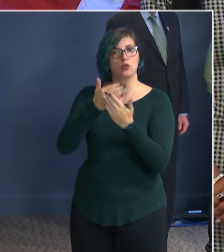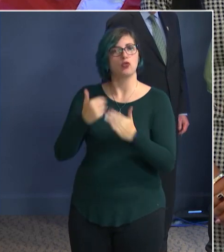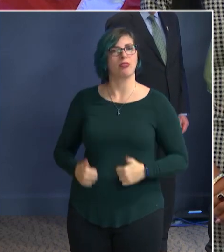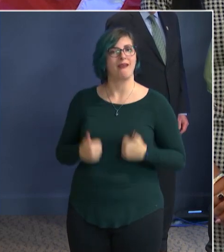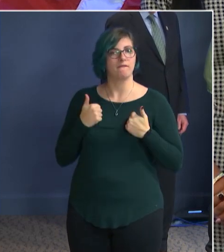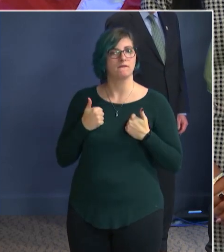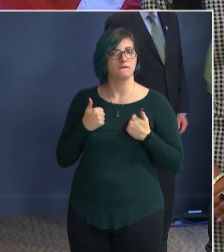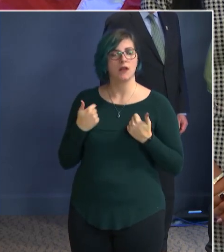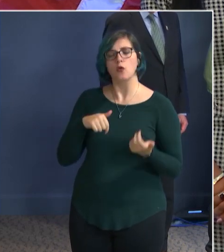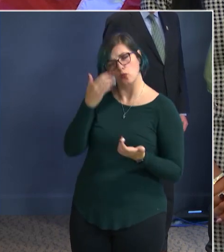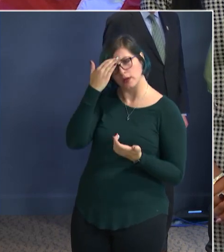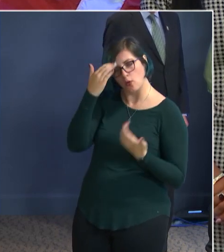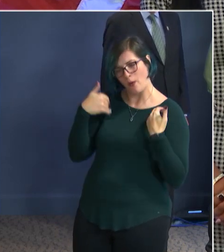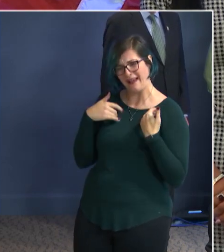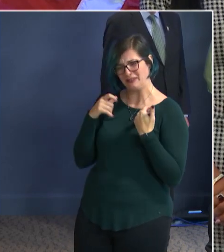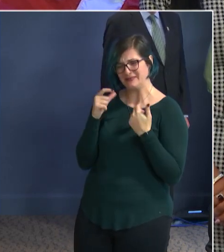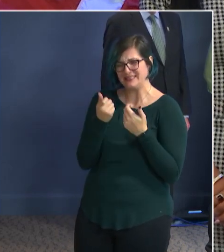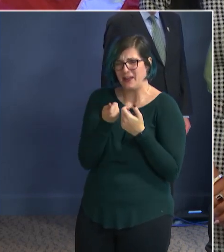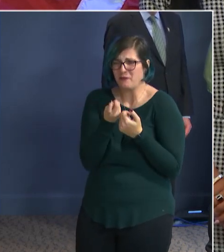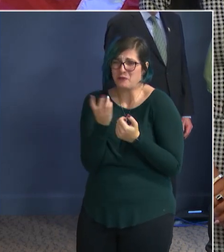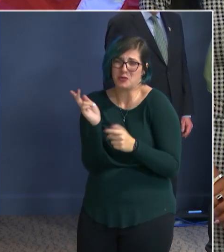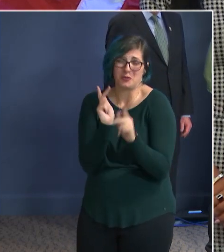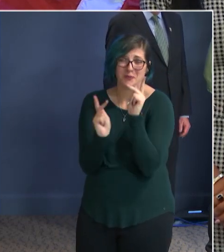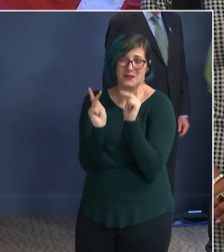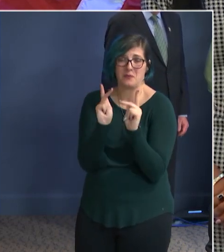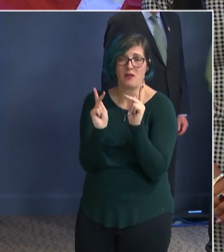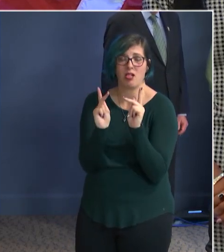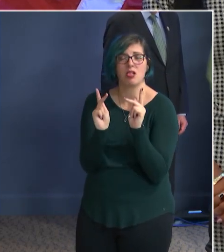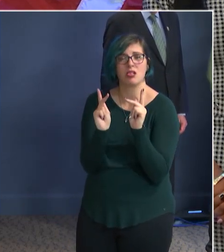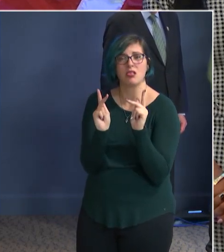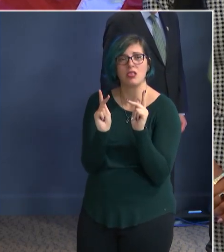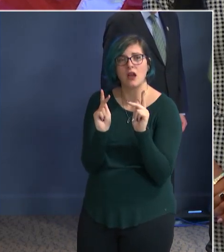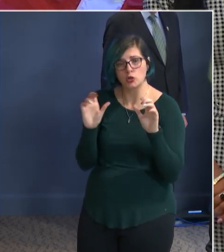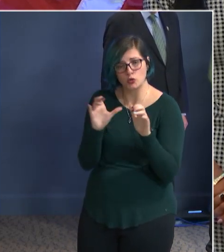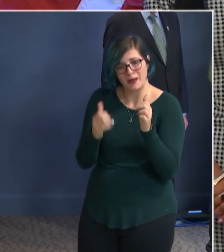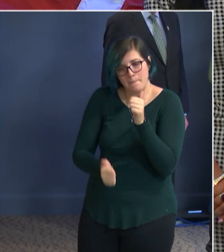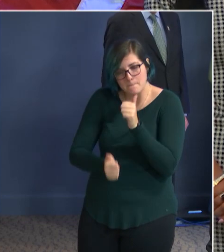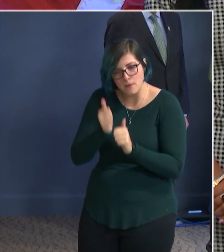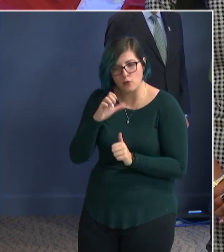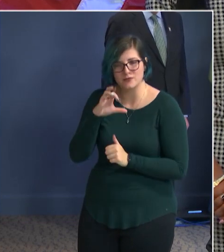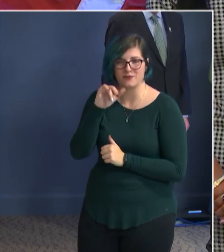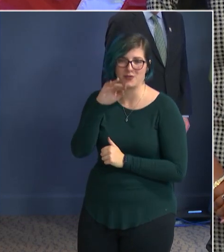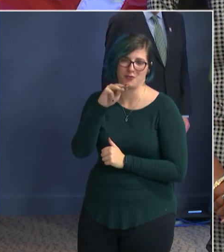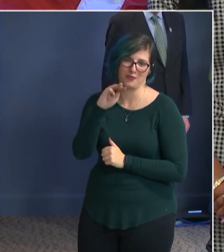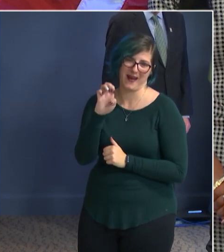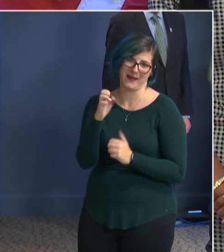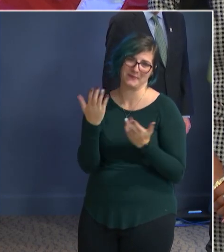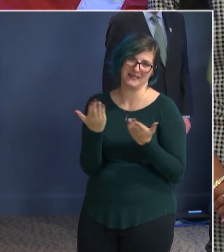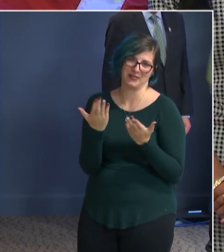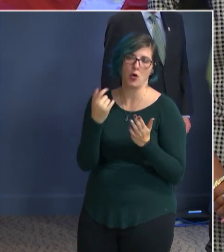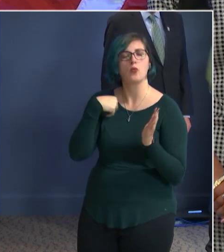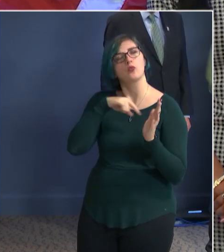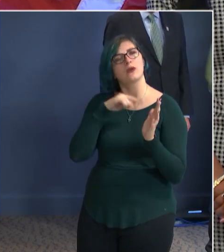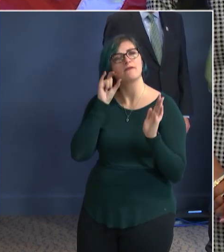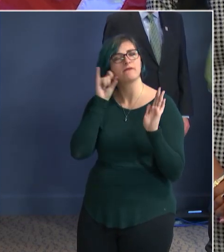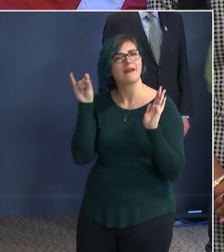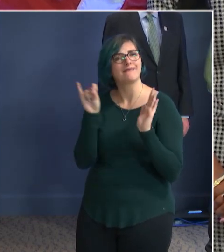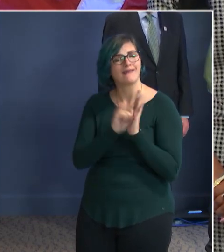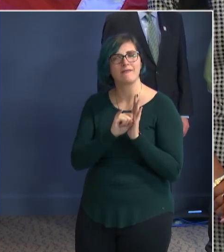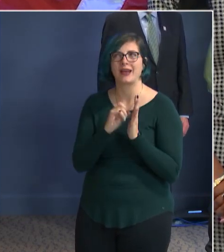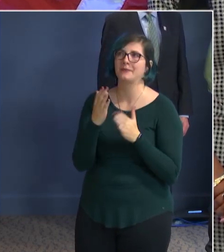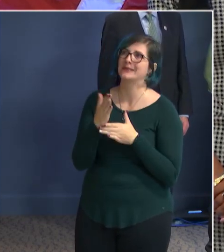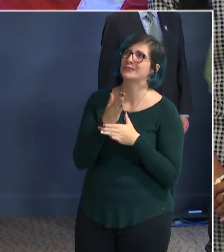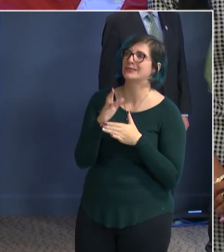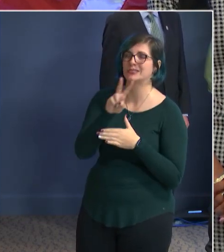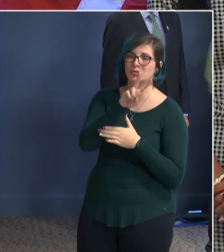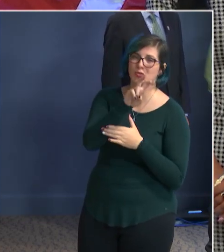have a small number of people that are committing most of the crime in the district. We've identified, but anywhere